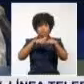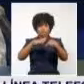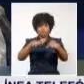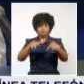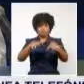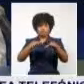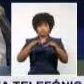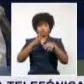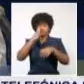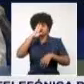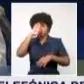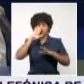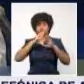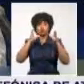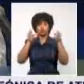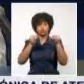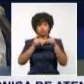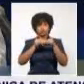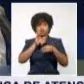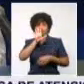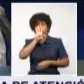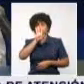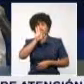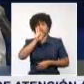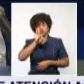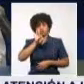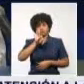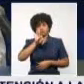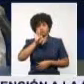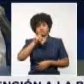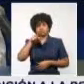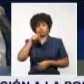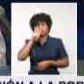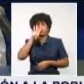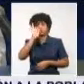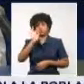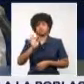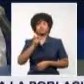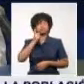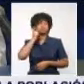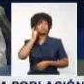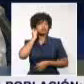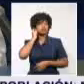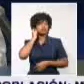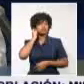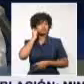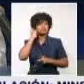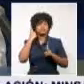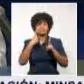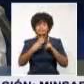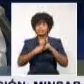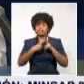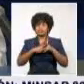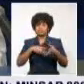Of the 17 cases, 10 were female, that is